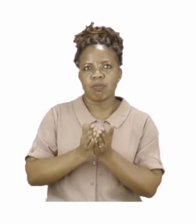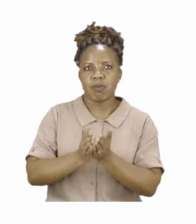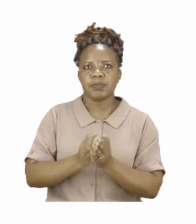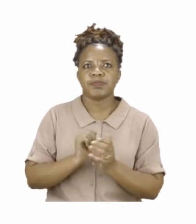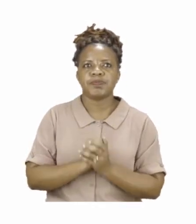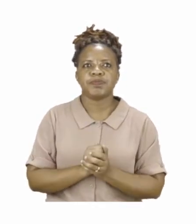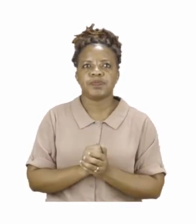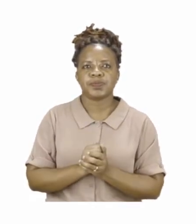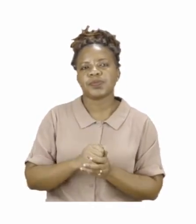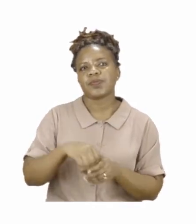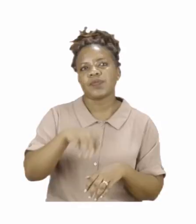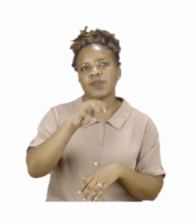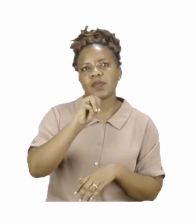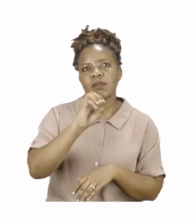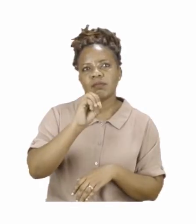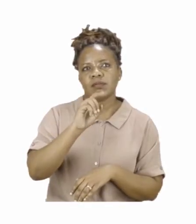motor scooter,